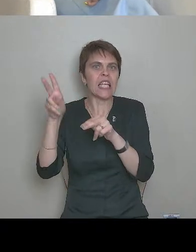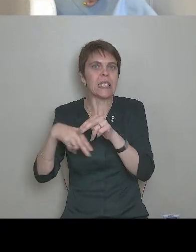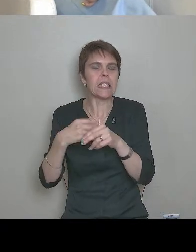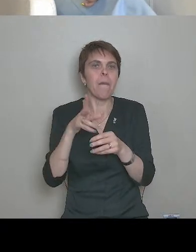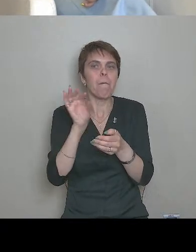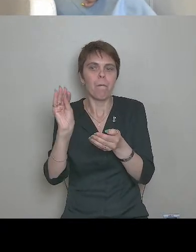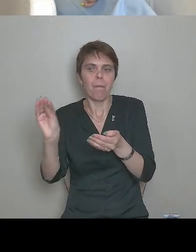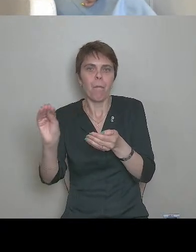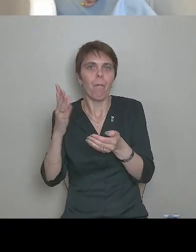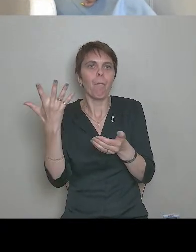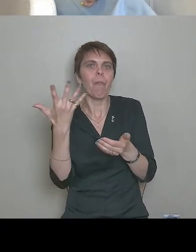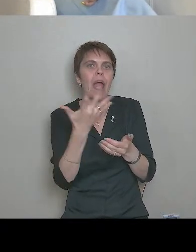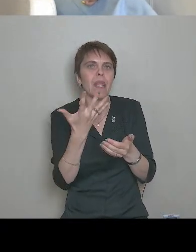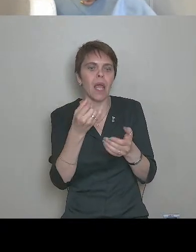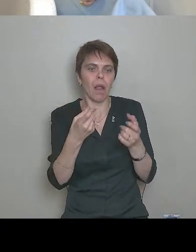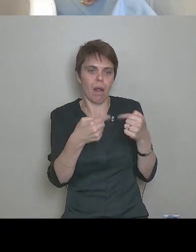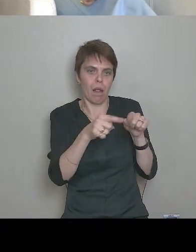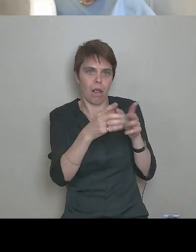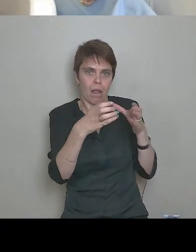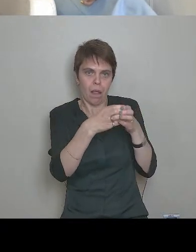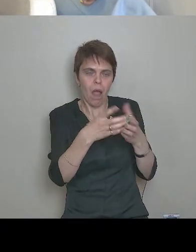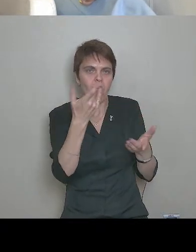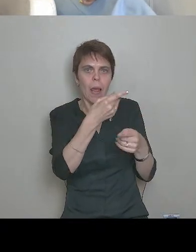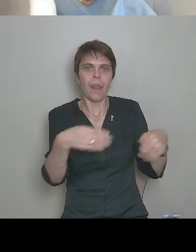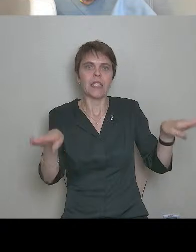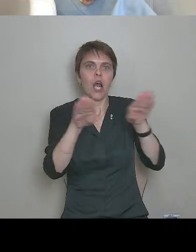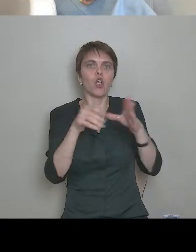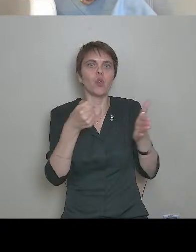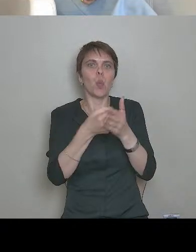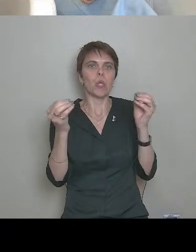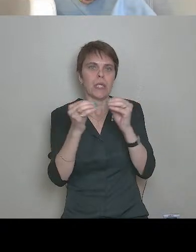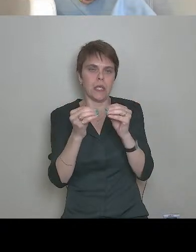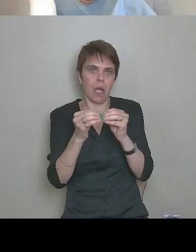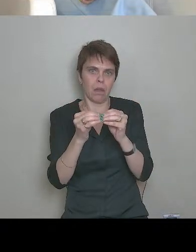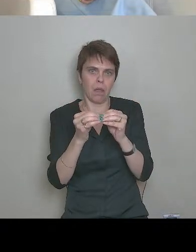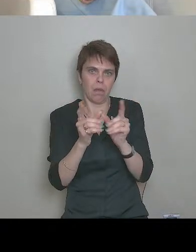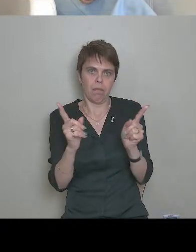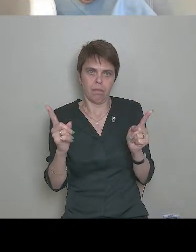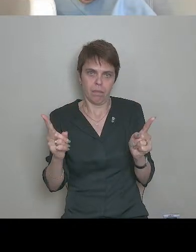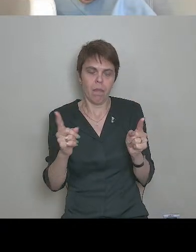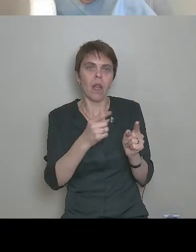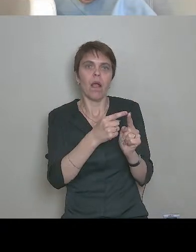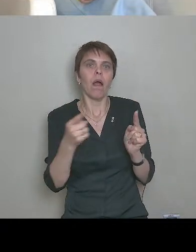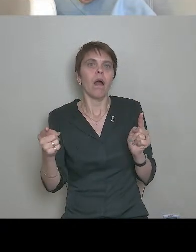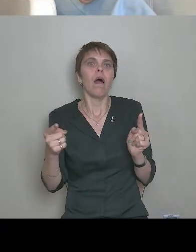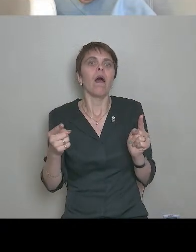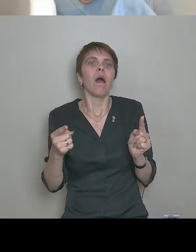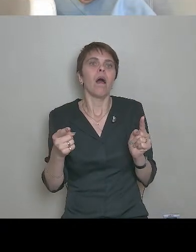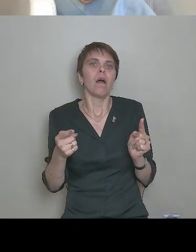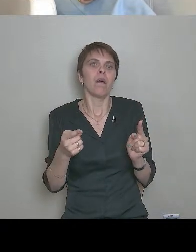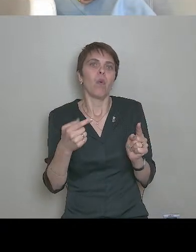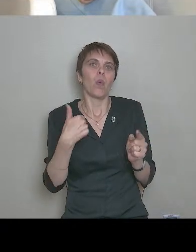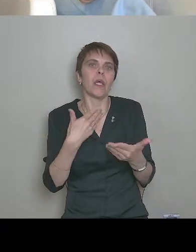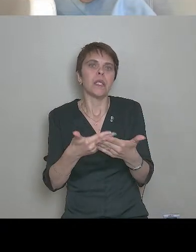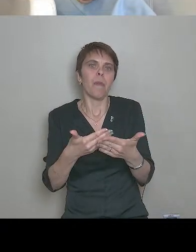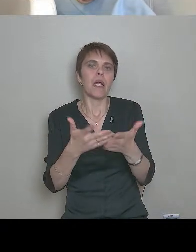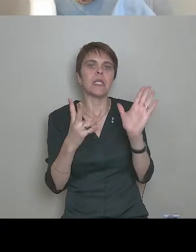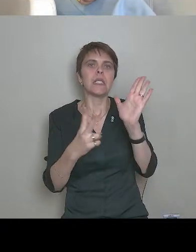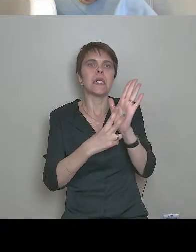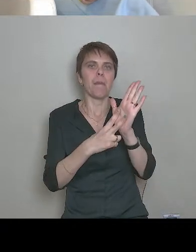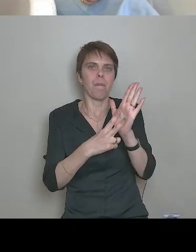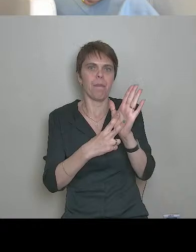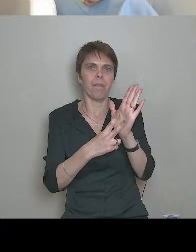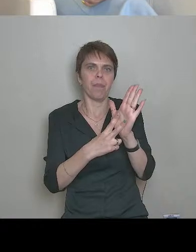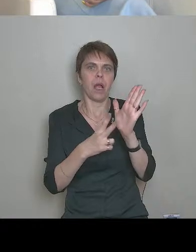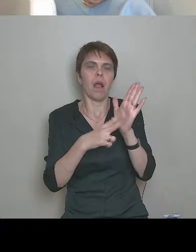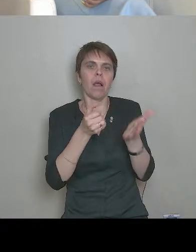they should go. So every other should be of a different gender. So if